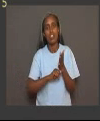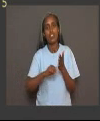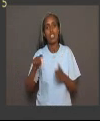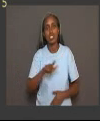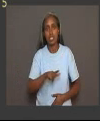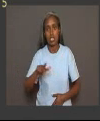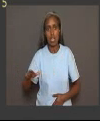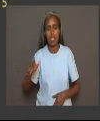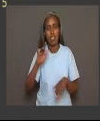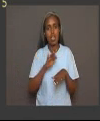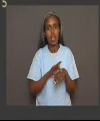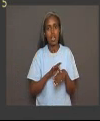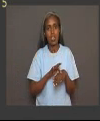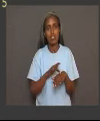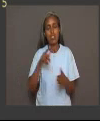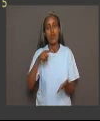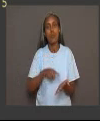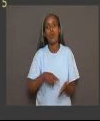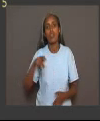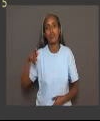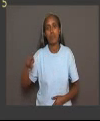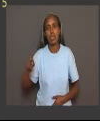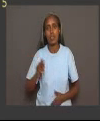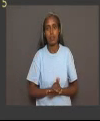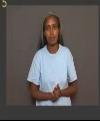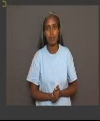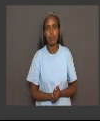line at point P.